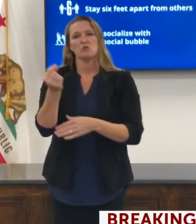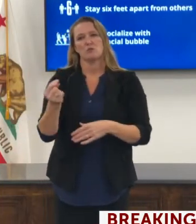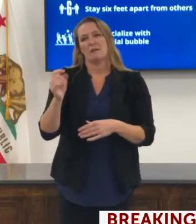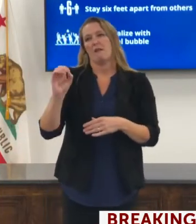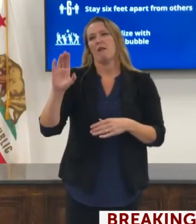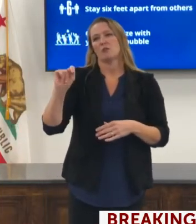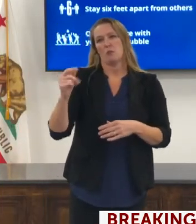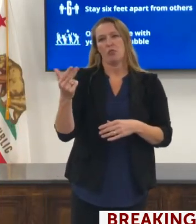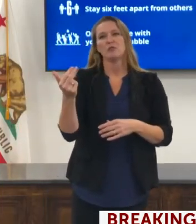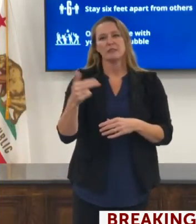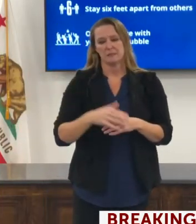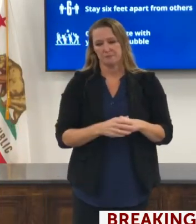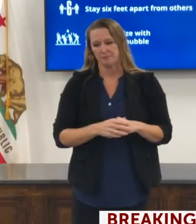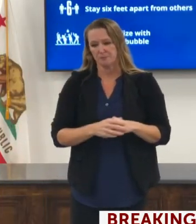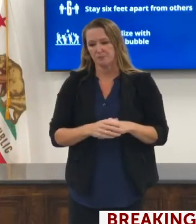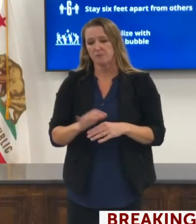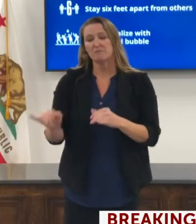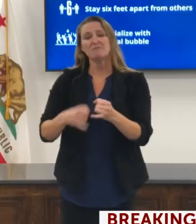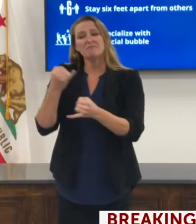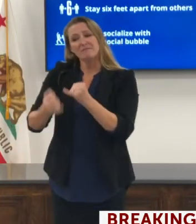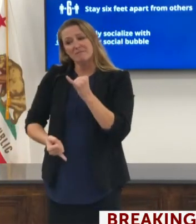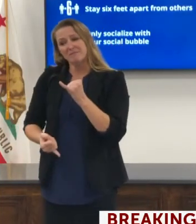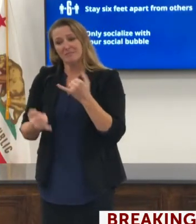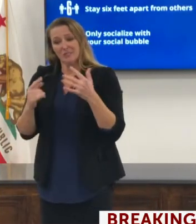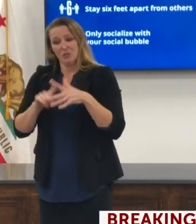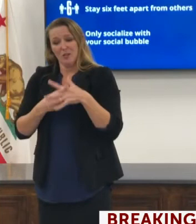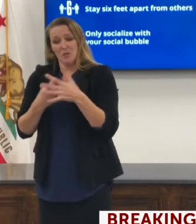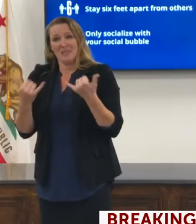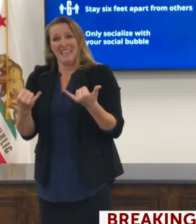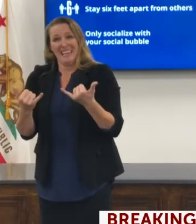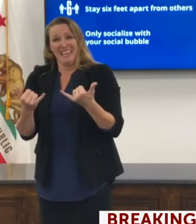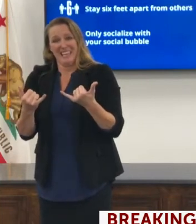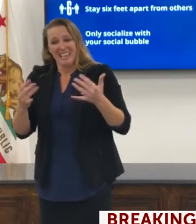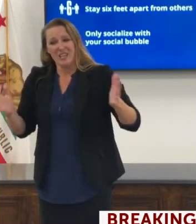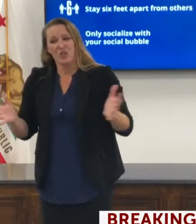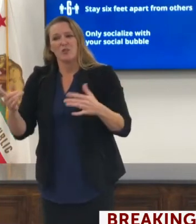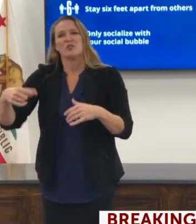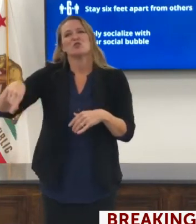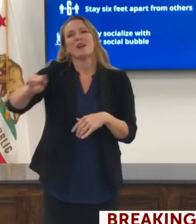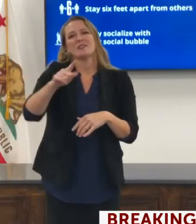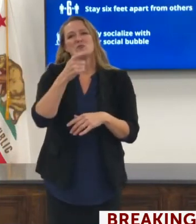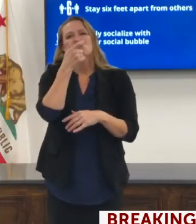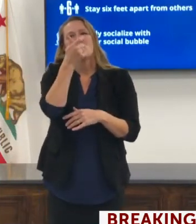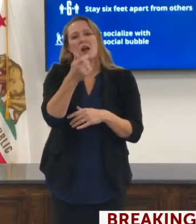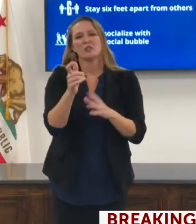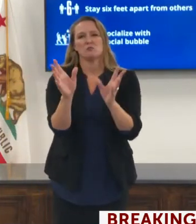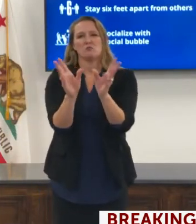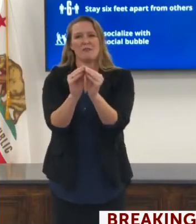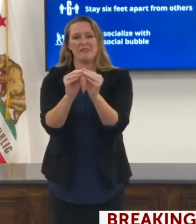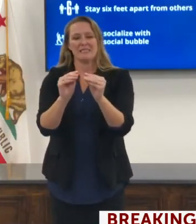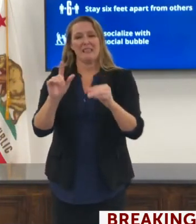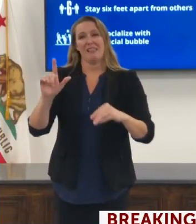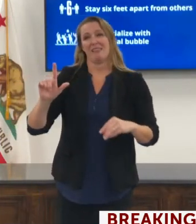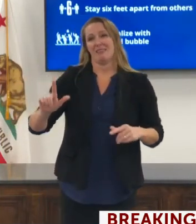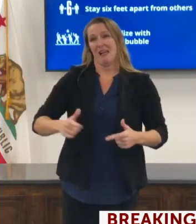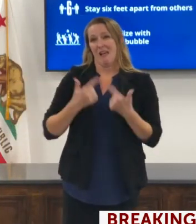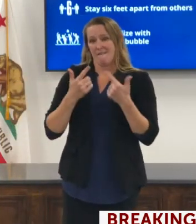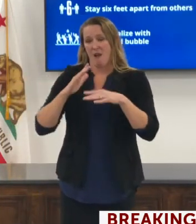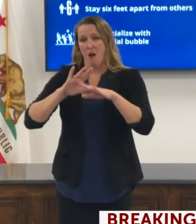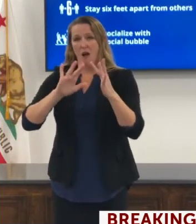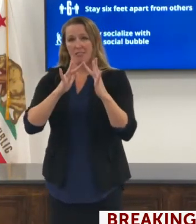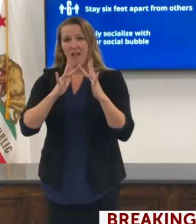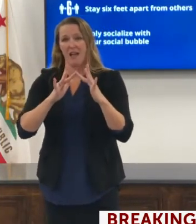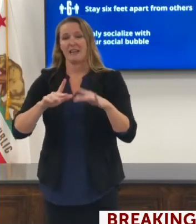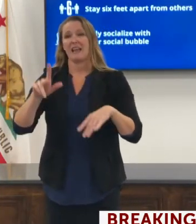13th. Finally, starting today, we encourage the public to view these briefings live online at